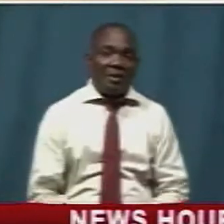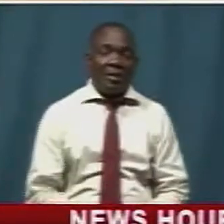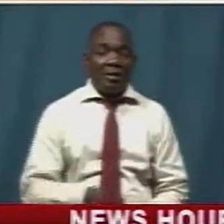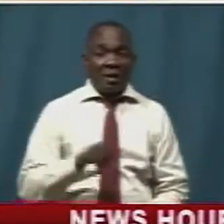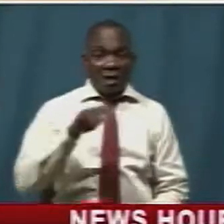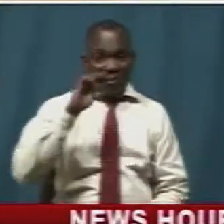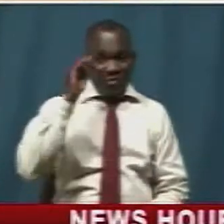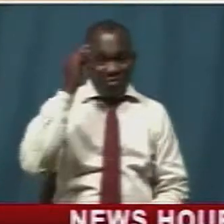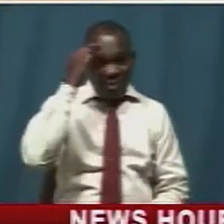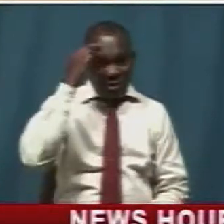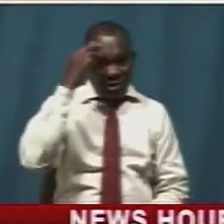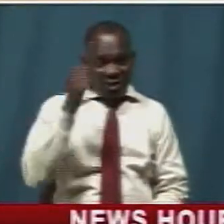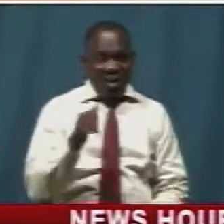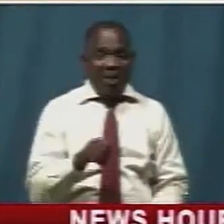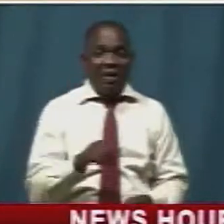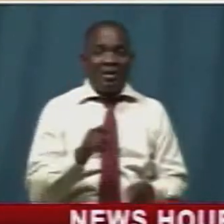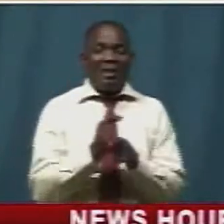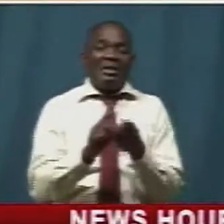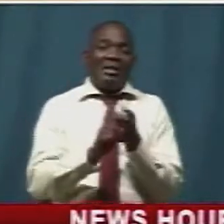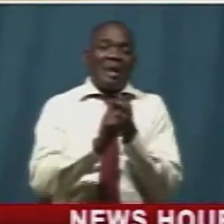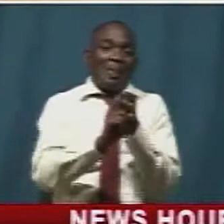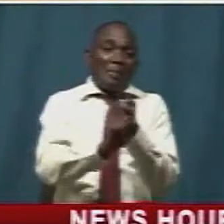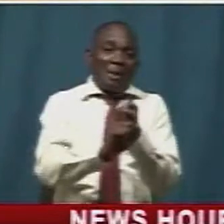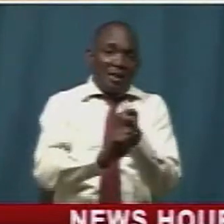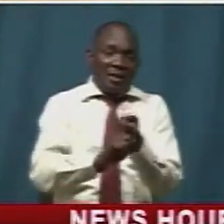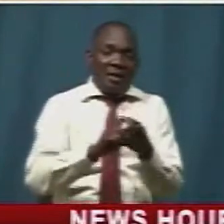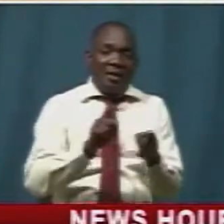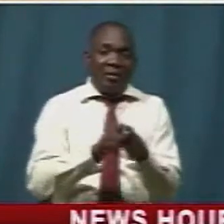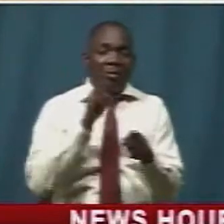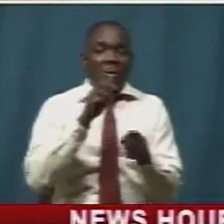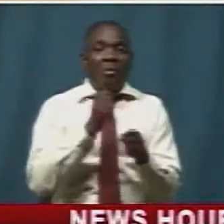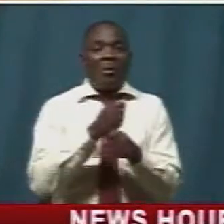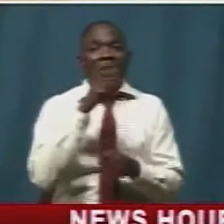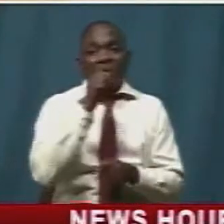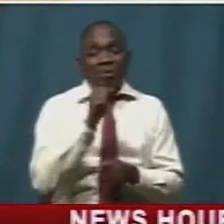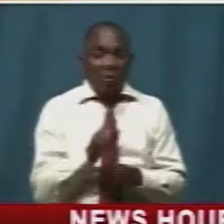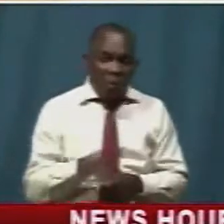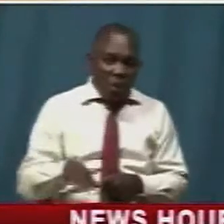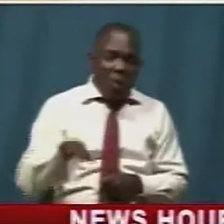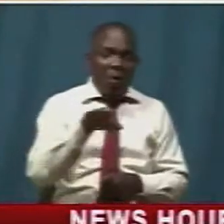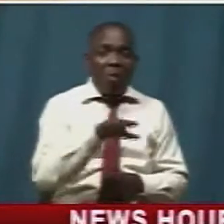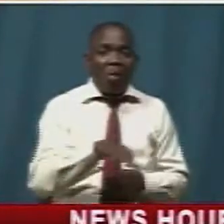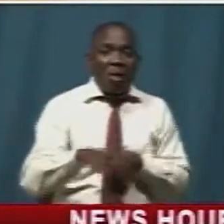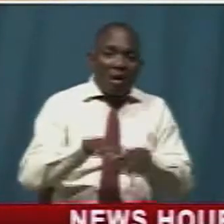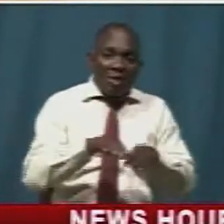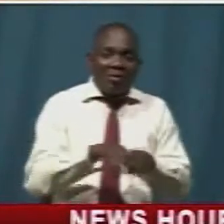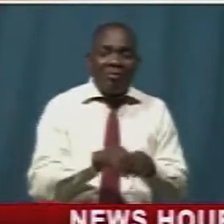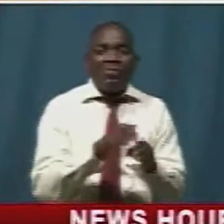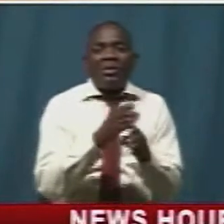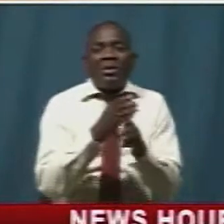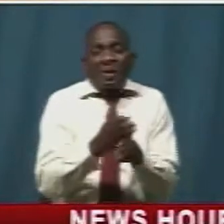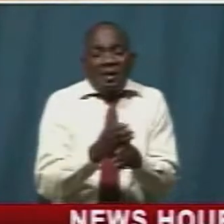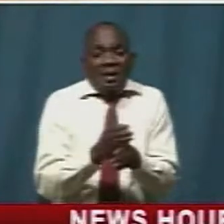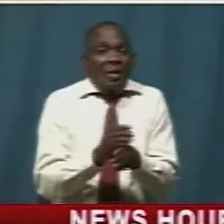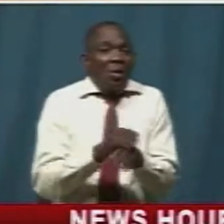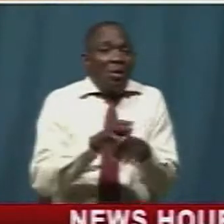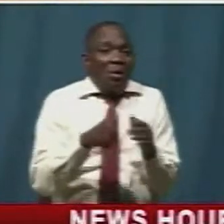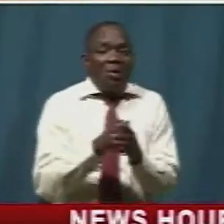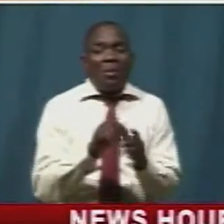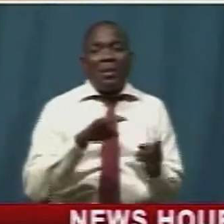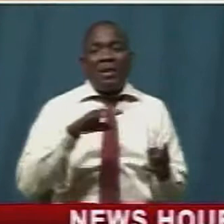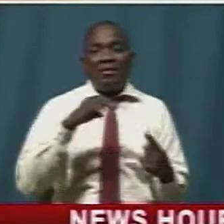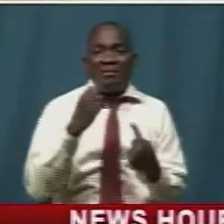ministry is a partner in this, and we shall ensure that all they are doing will take care of all the